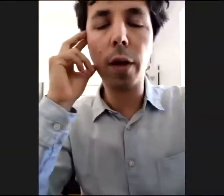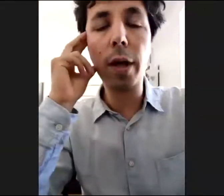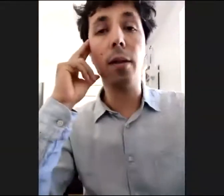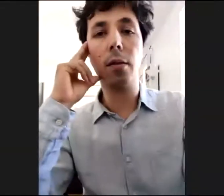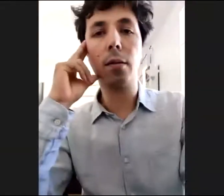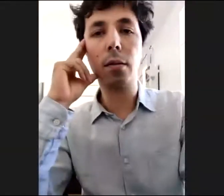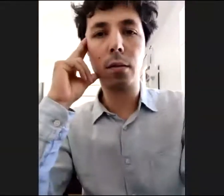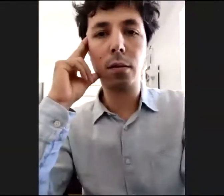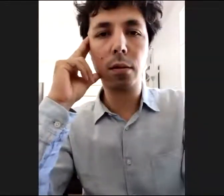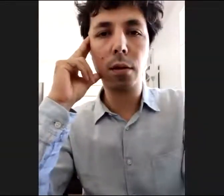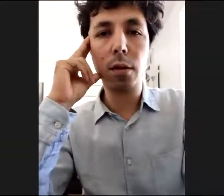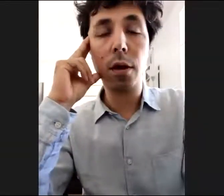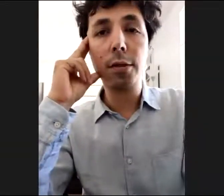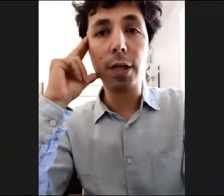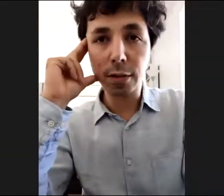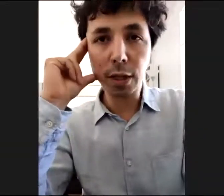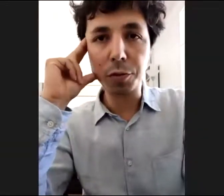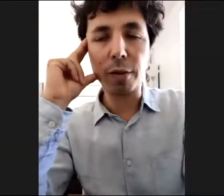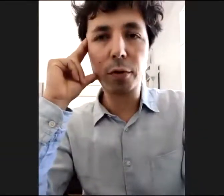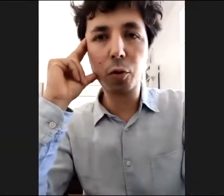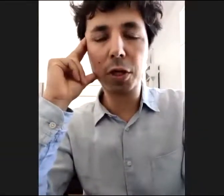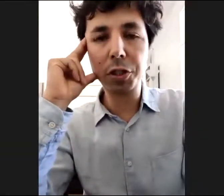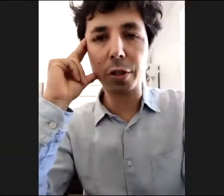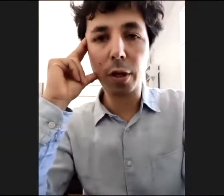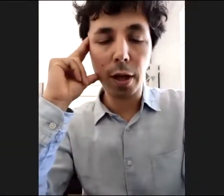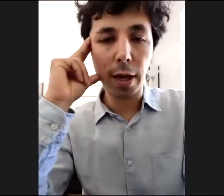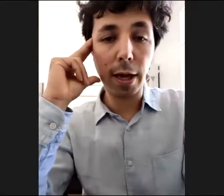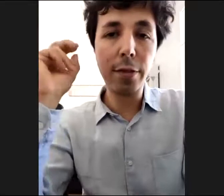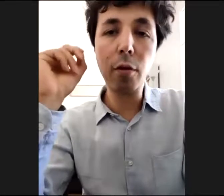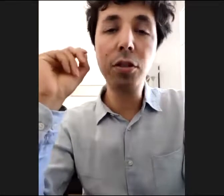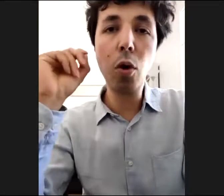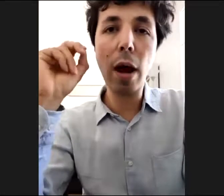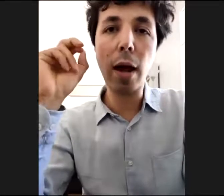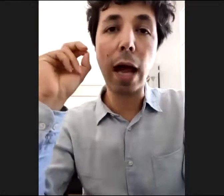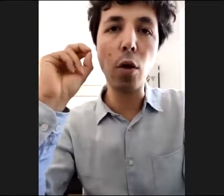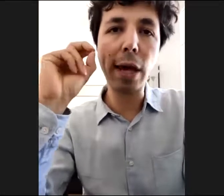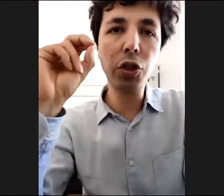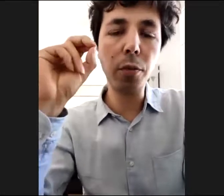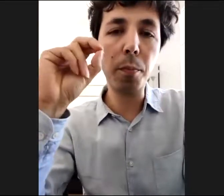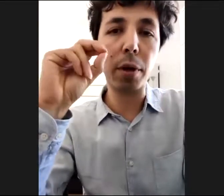Thank you. From Ishmael. Yes, thank you, Ishmael, for your question. There is no